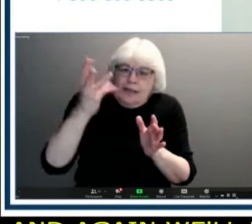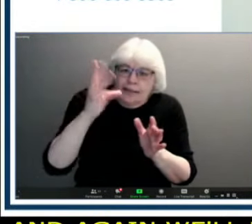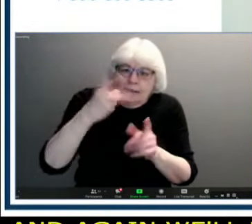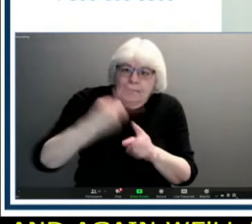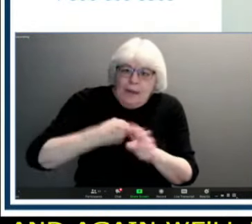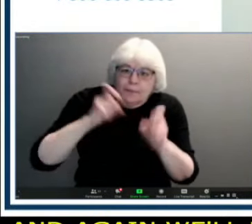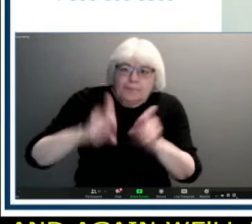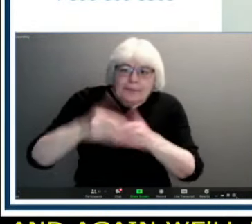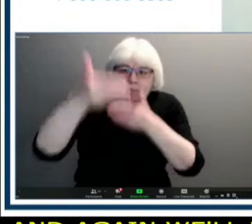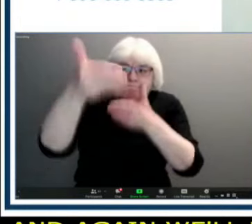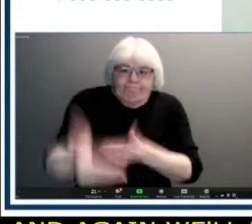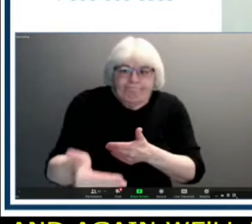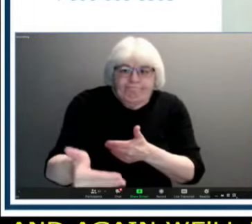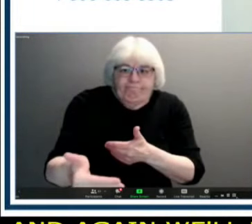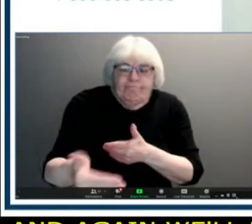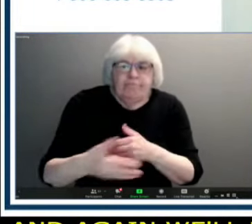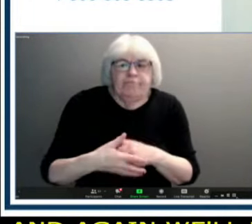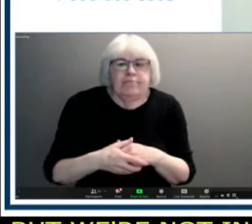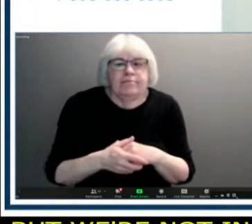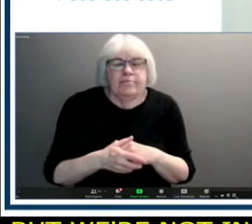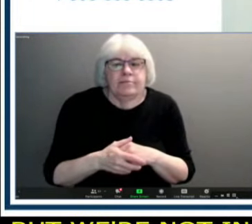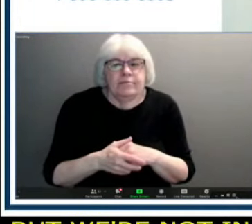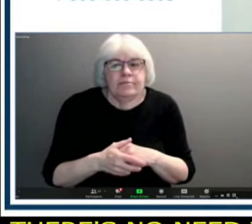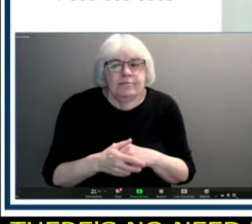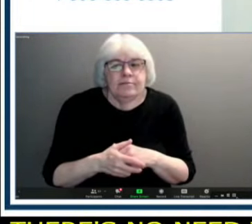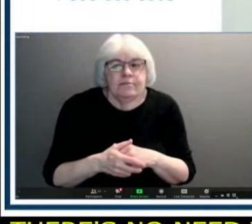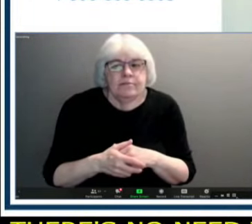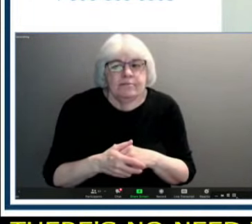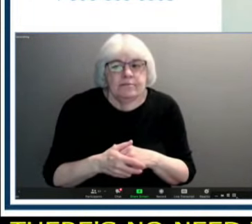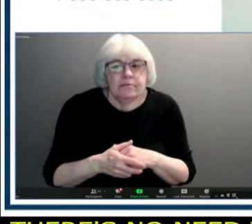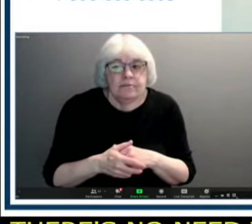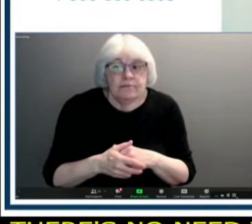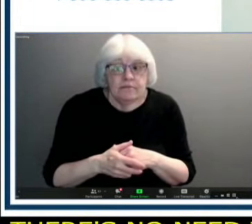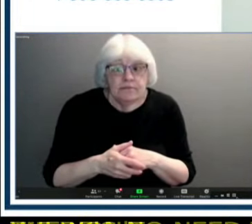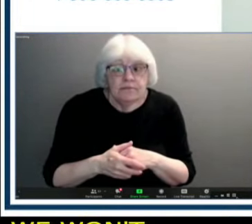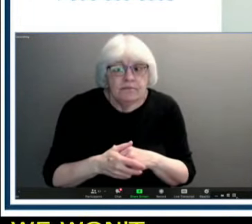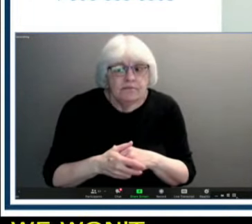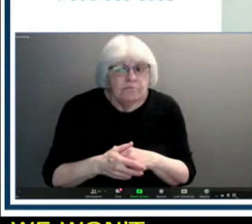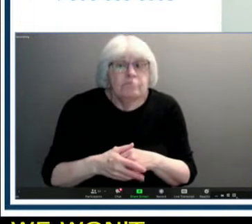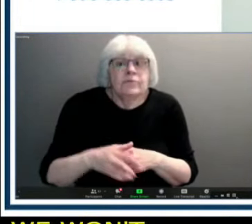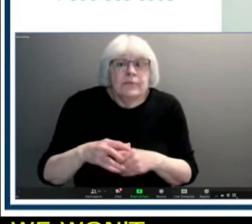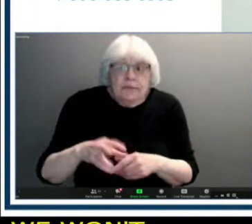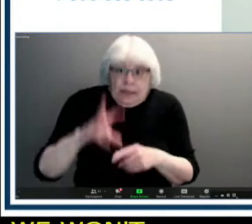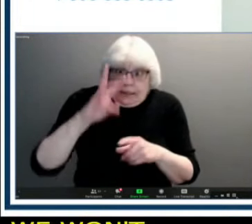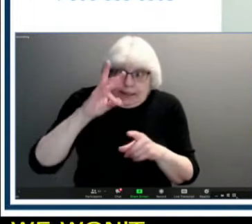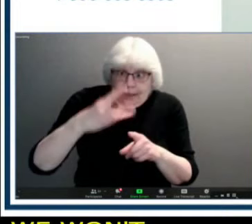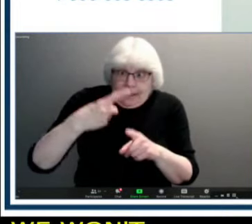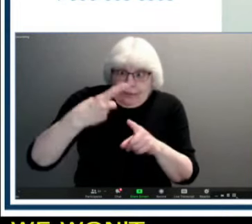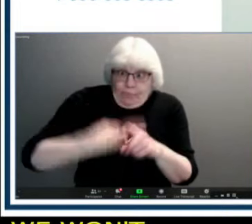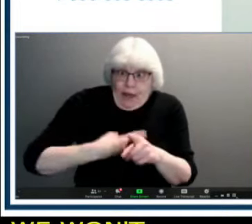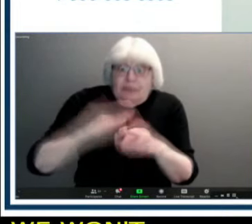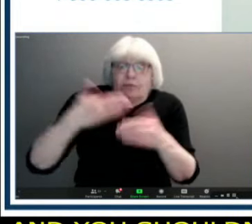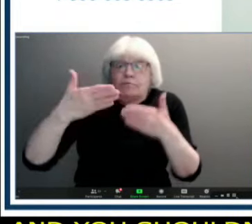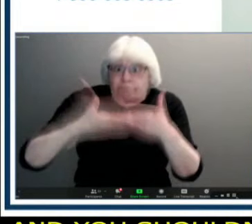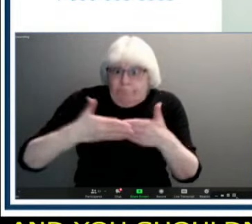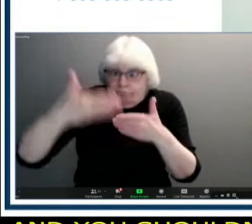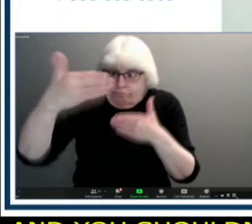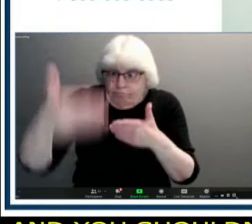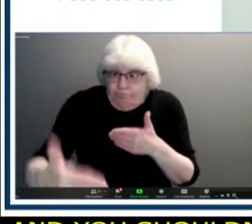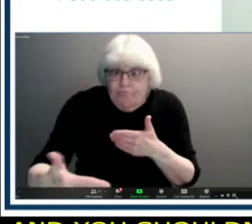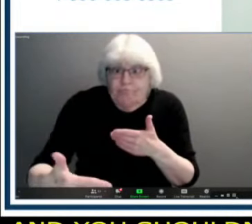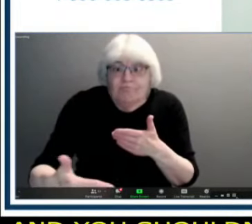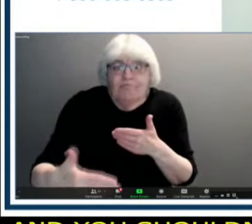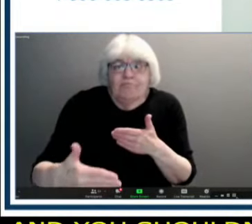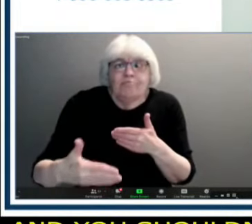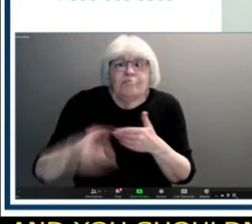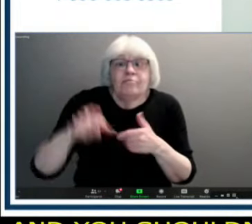We won't, and you shouldn't either. 6 months is the trigger, and we're working with the federal government to get those doses. So, and